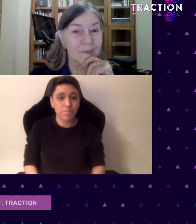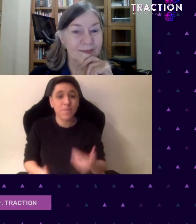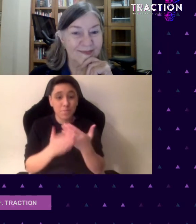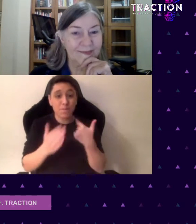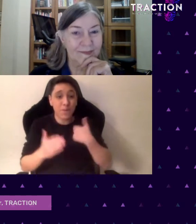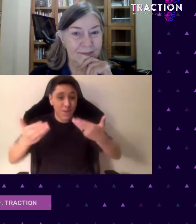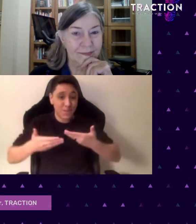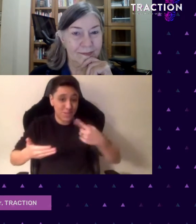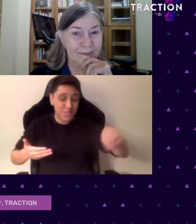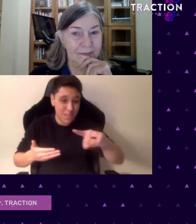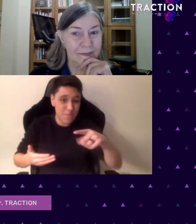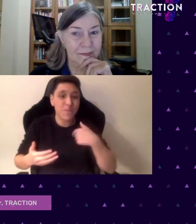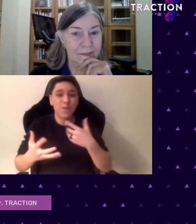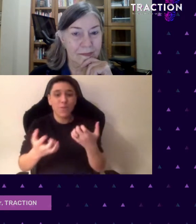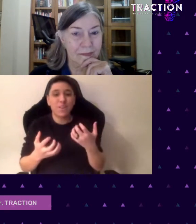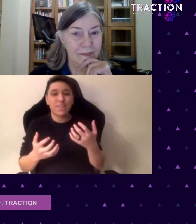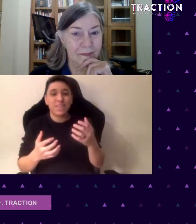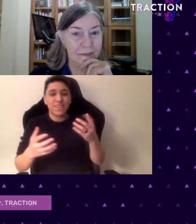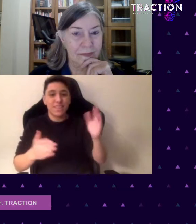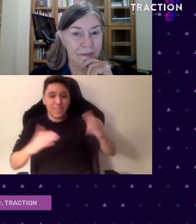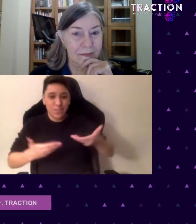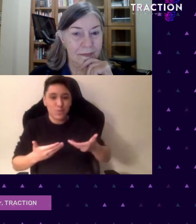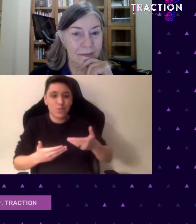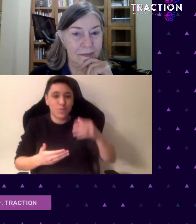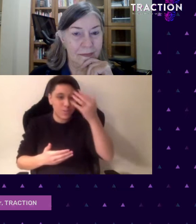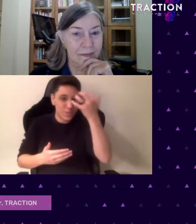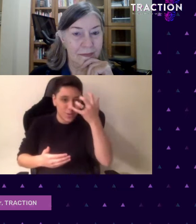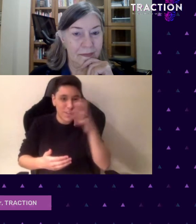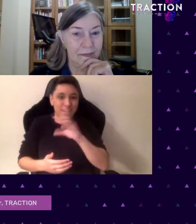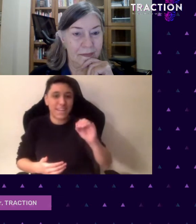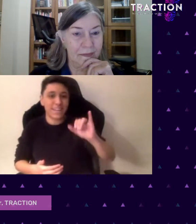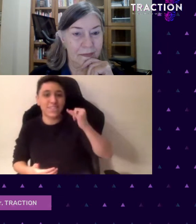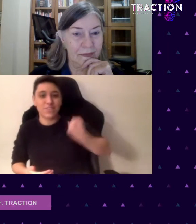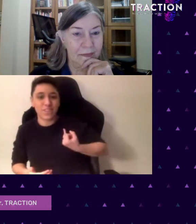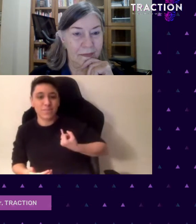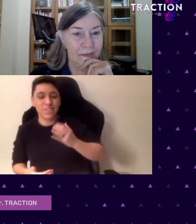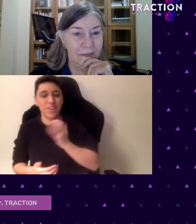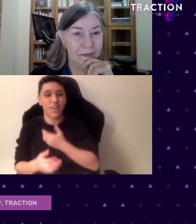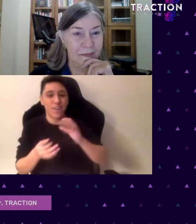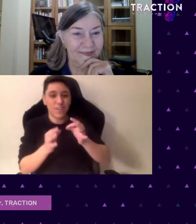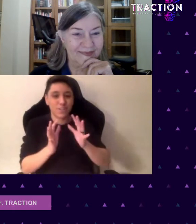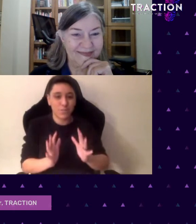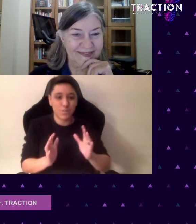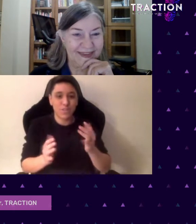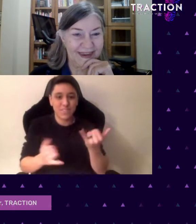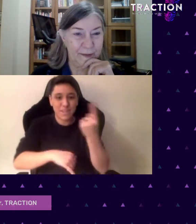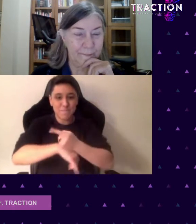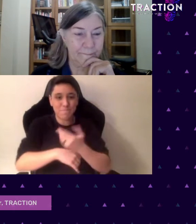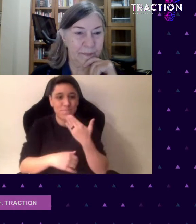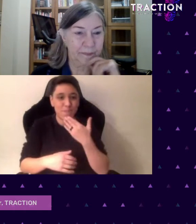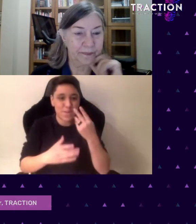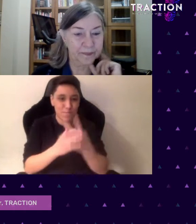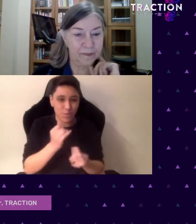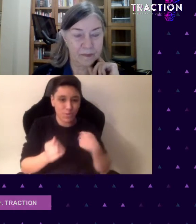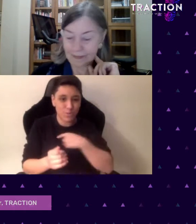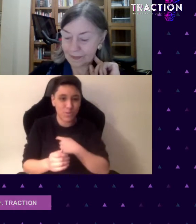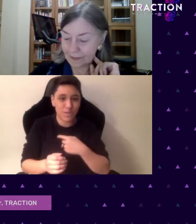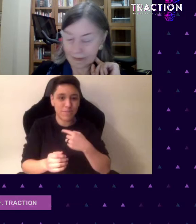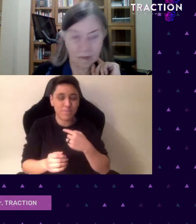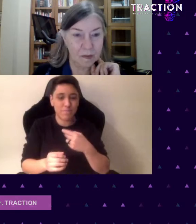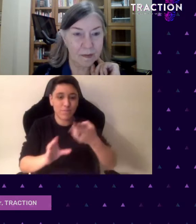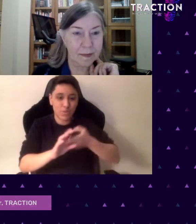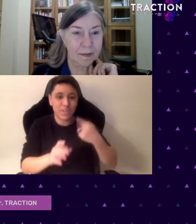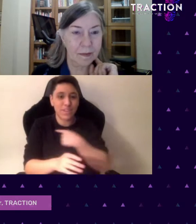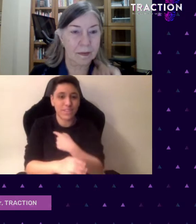Lauren, who will be our ASL interpreters today. Thank you both for being here. So let me introduce to